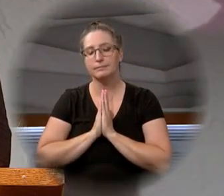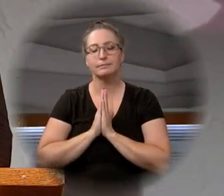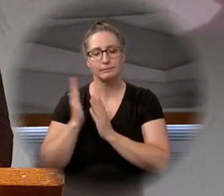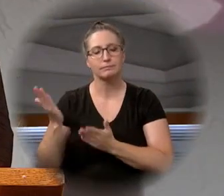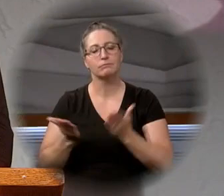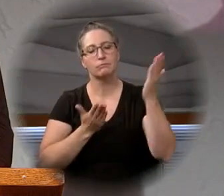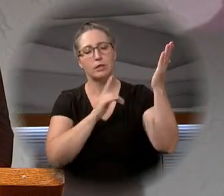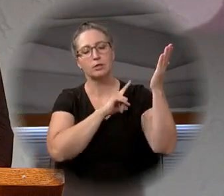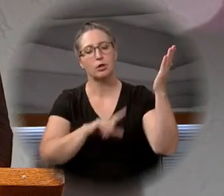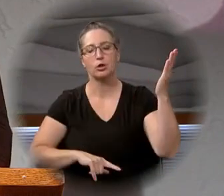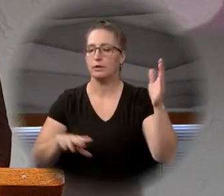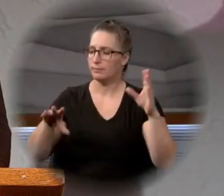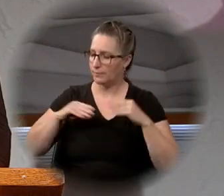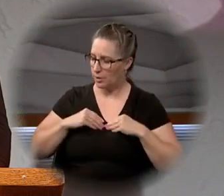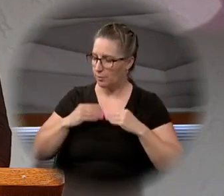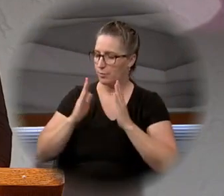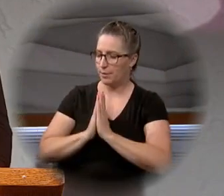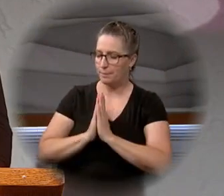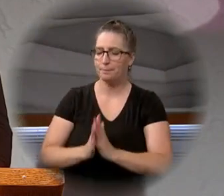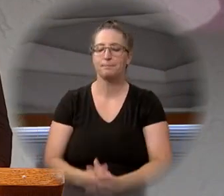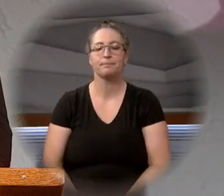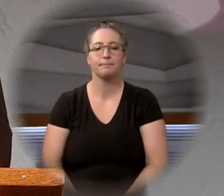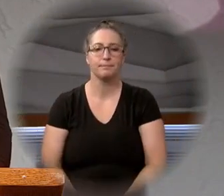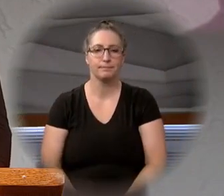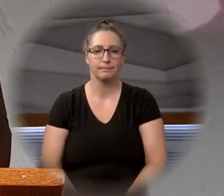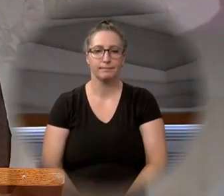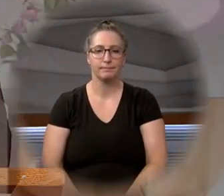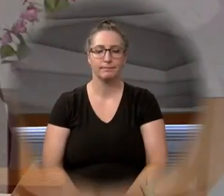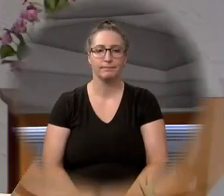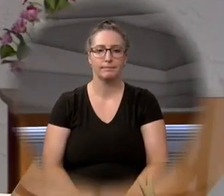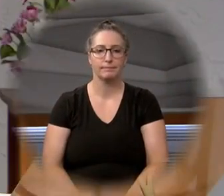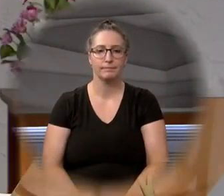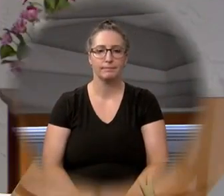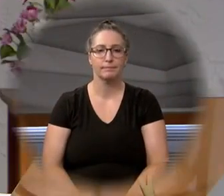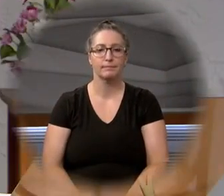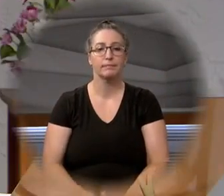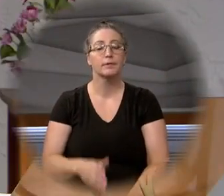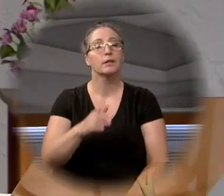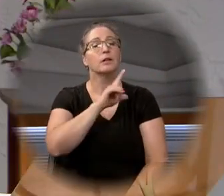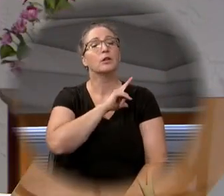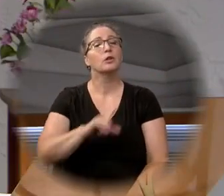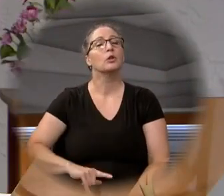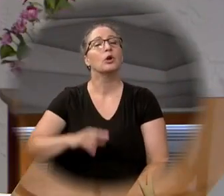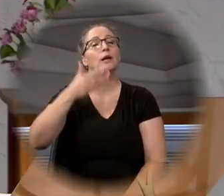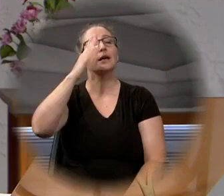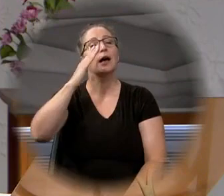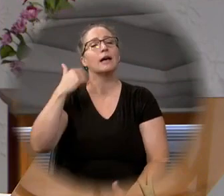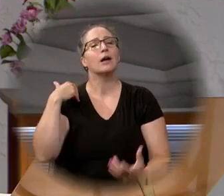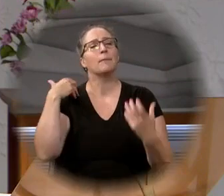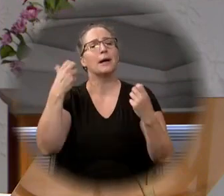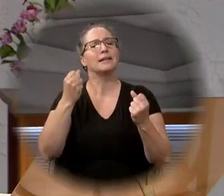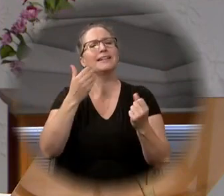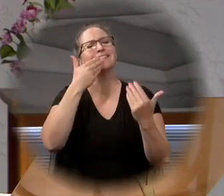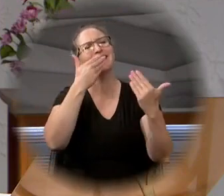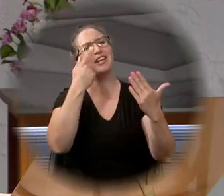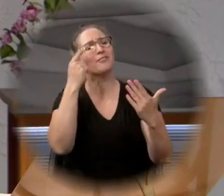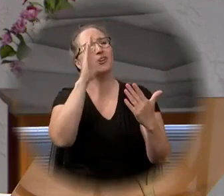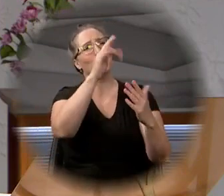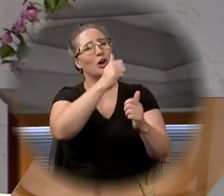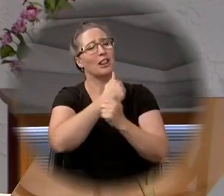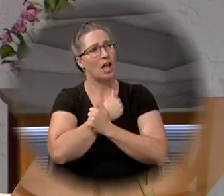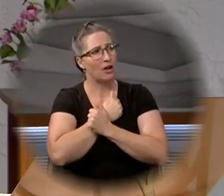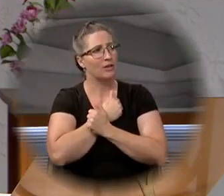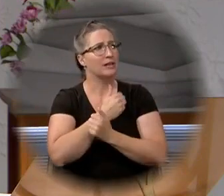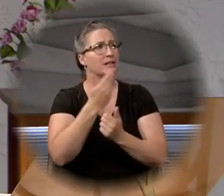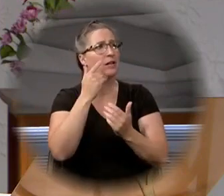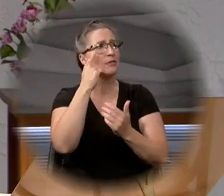we pray to the Lord. Lord, hear our prayer. Lord God Almighty, we thank you for your love, the gift